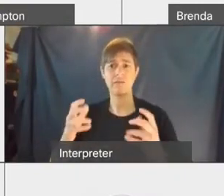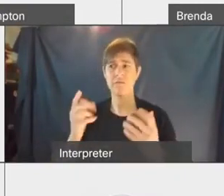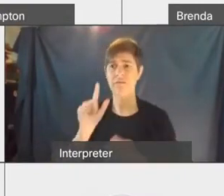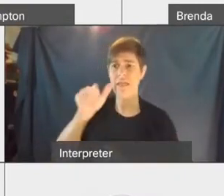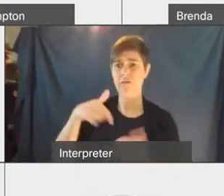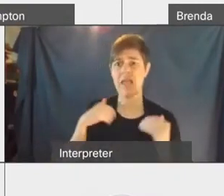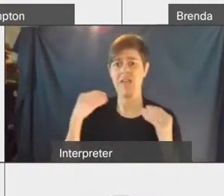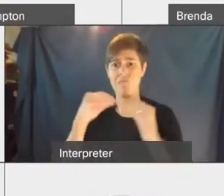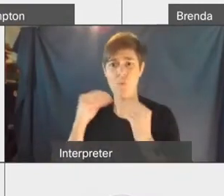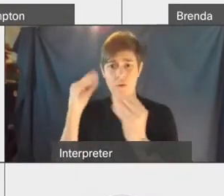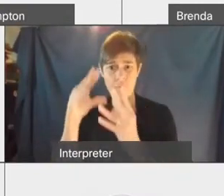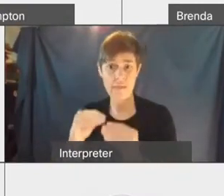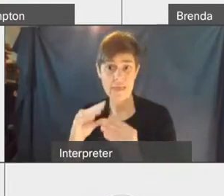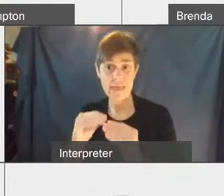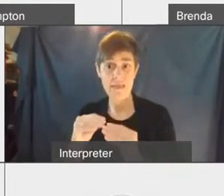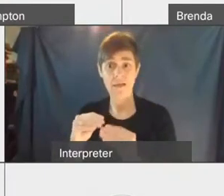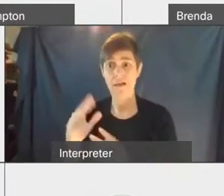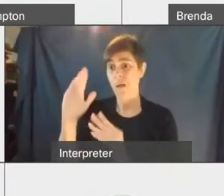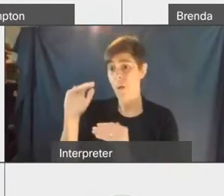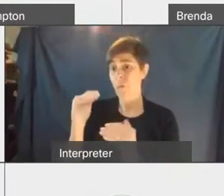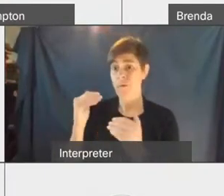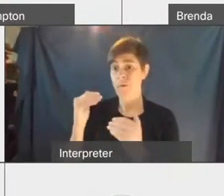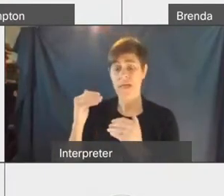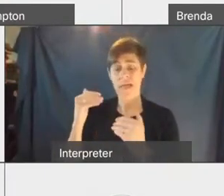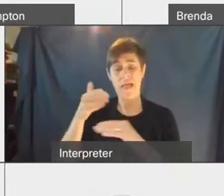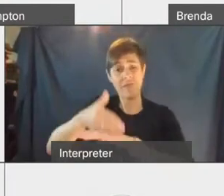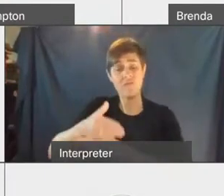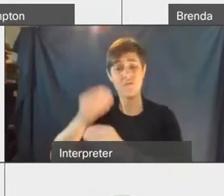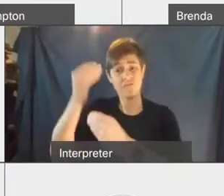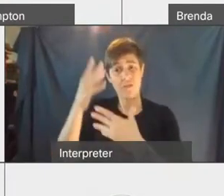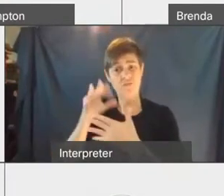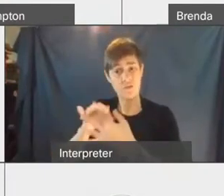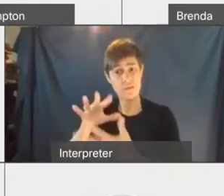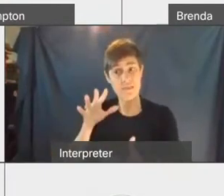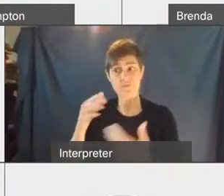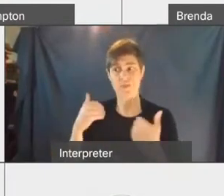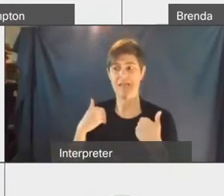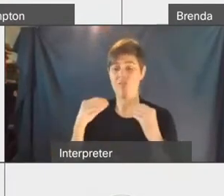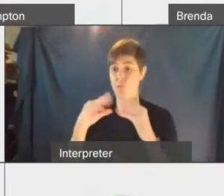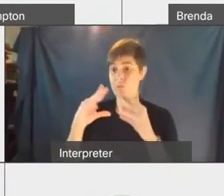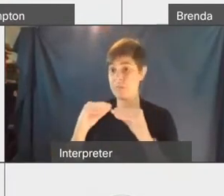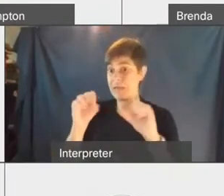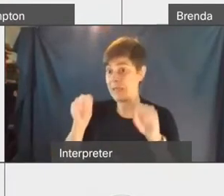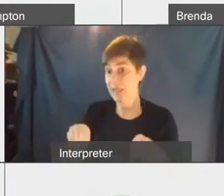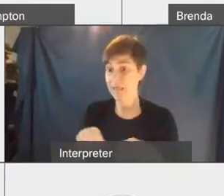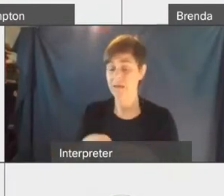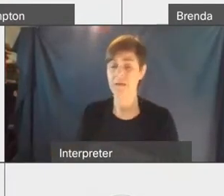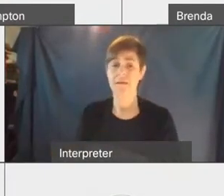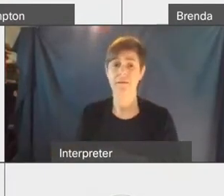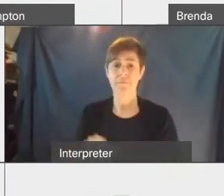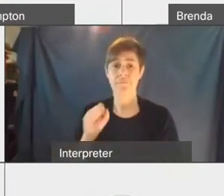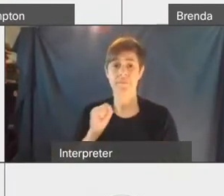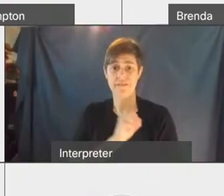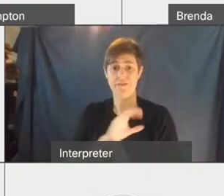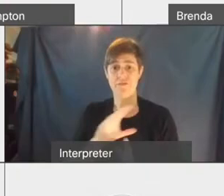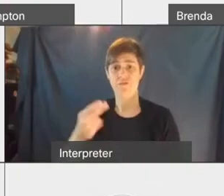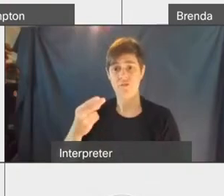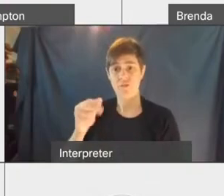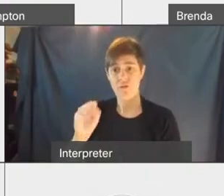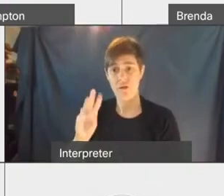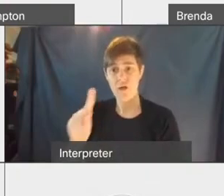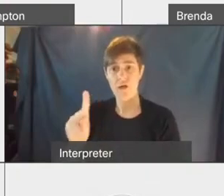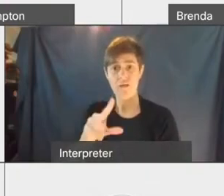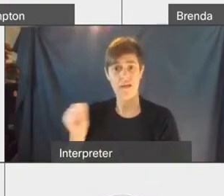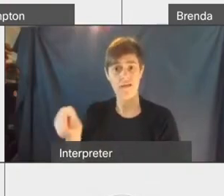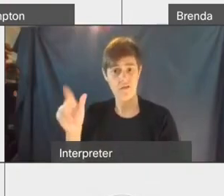meetings, hopefully, after the census data has been released. So, you know, Senator Hawk and everyone else kind of hit the